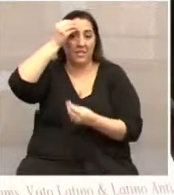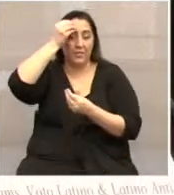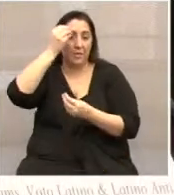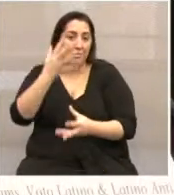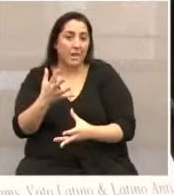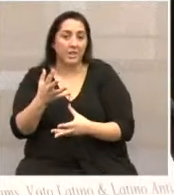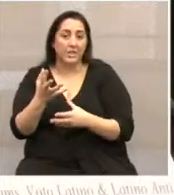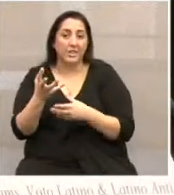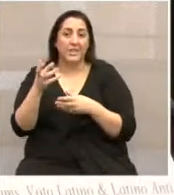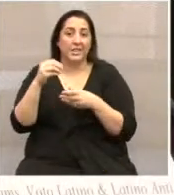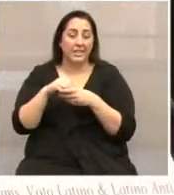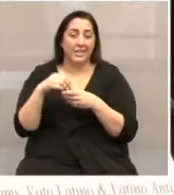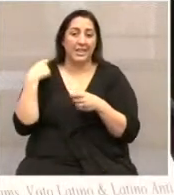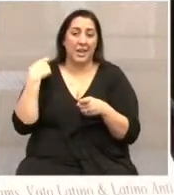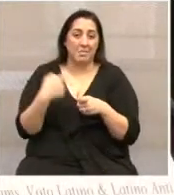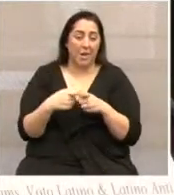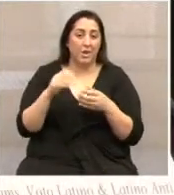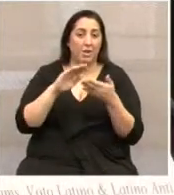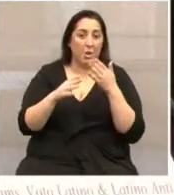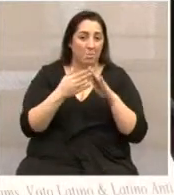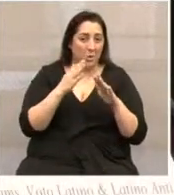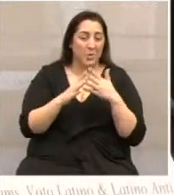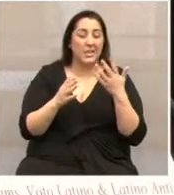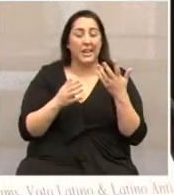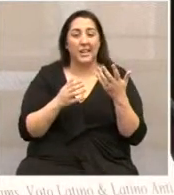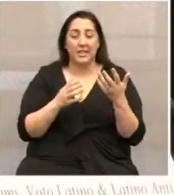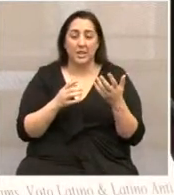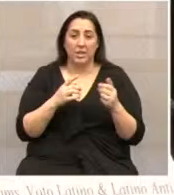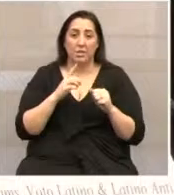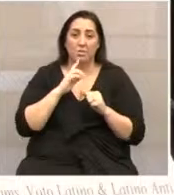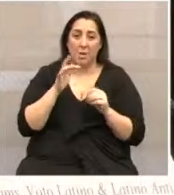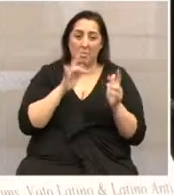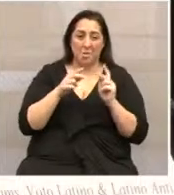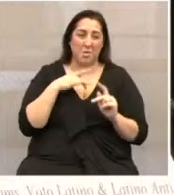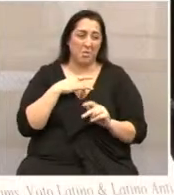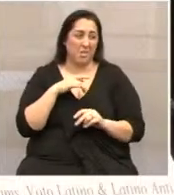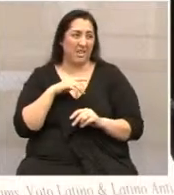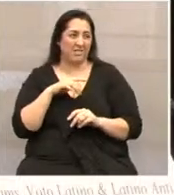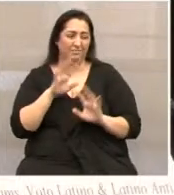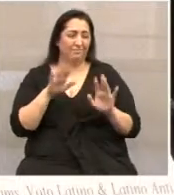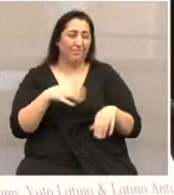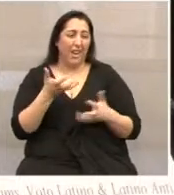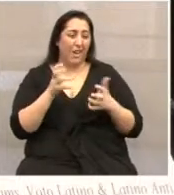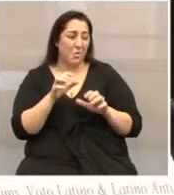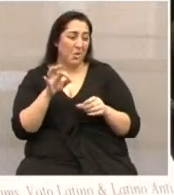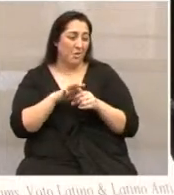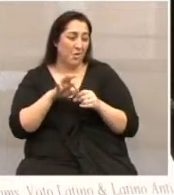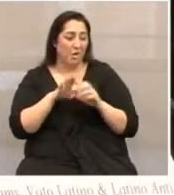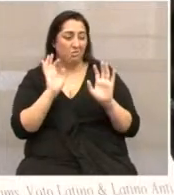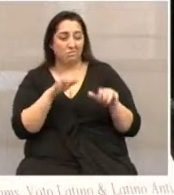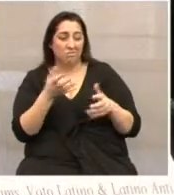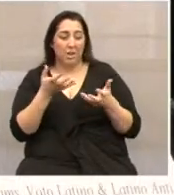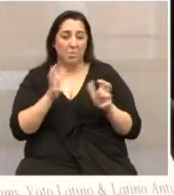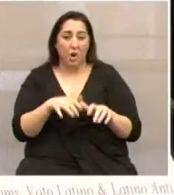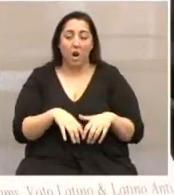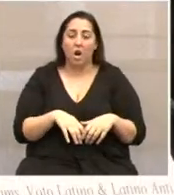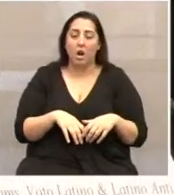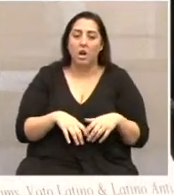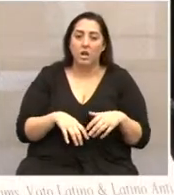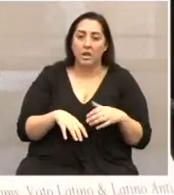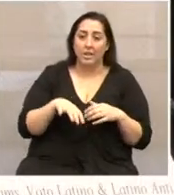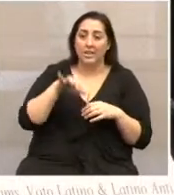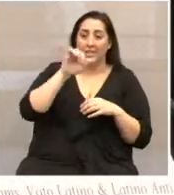creates voter depression, creates apathy amongst voters, like, oh, I'm not going to vote. And so, that